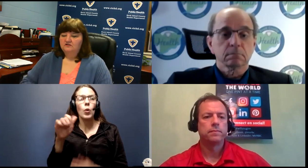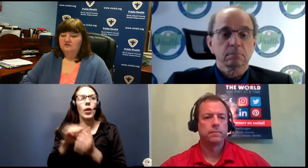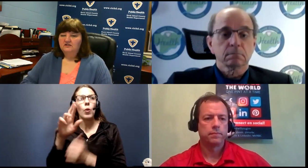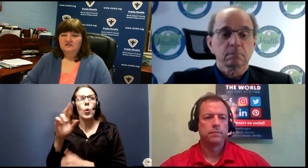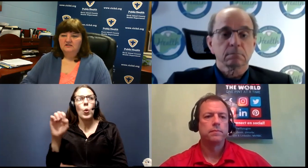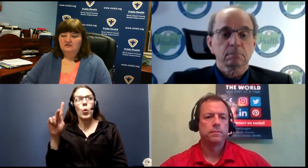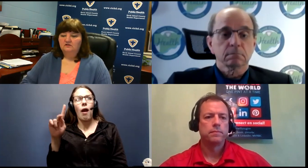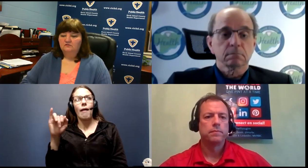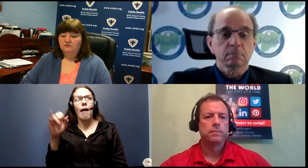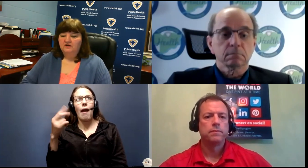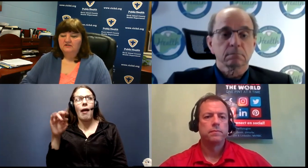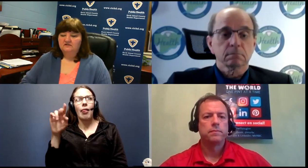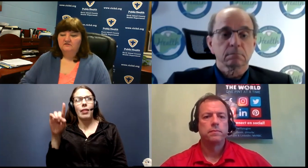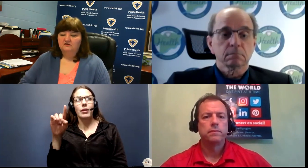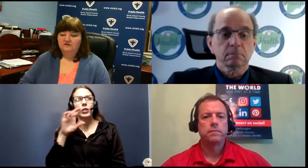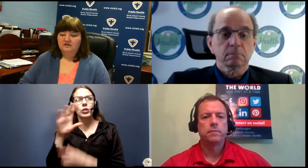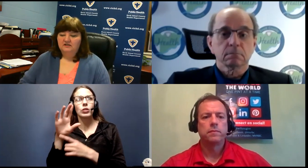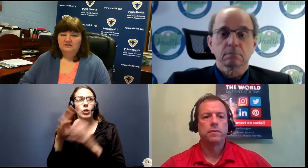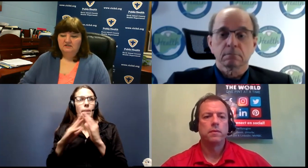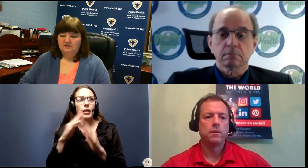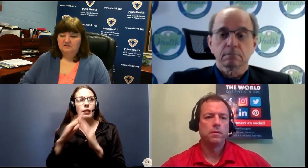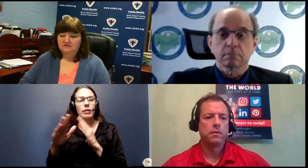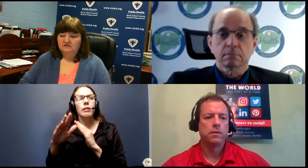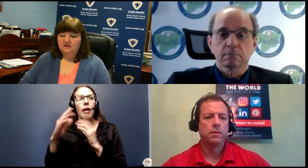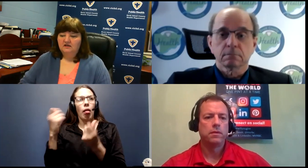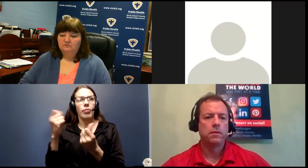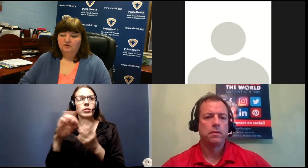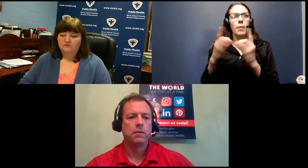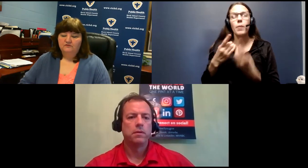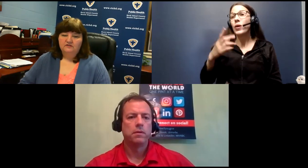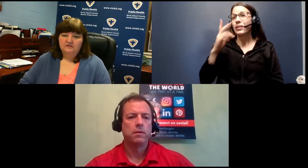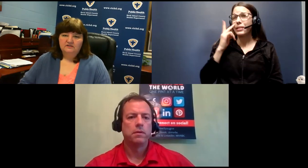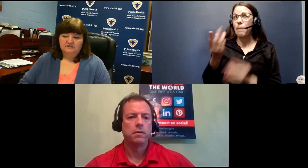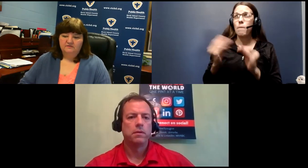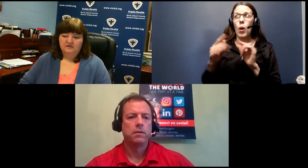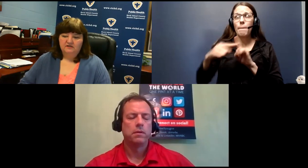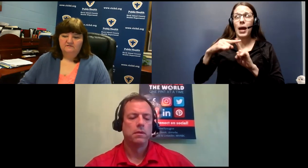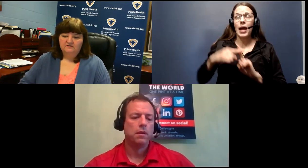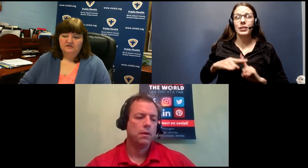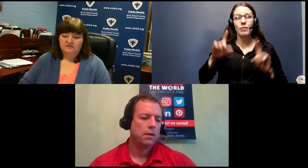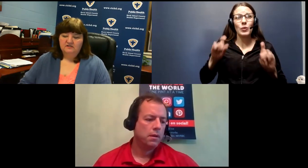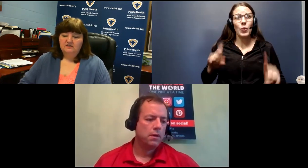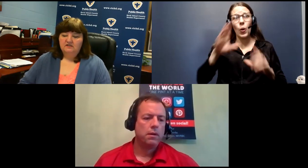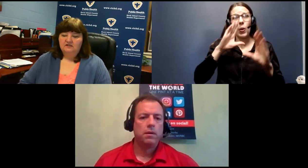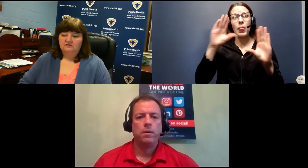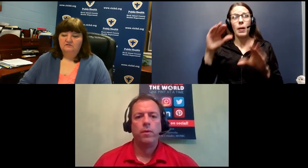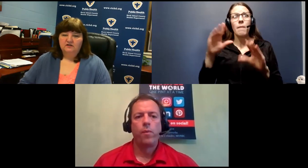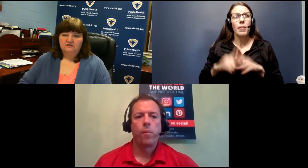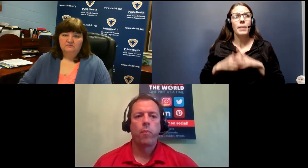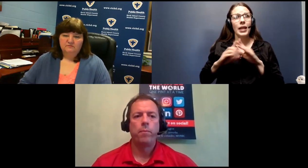We are starting to see lower positive COVID-19 tests and we're hopeful that this is the beginning of a trend.